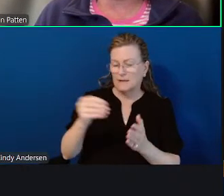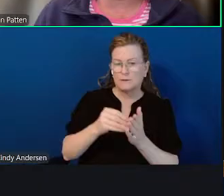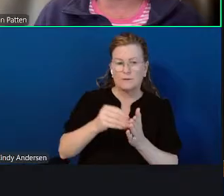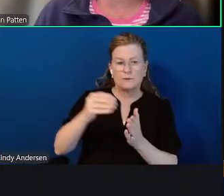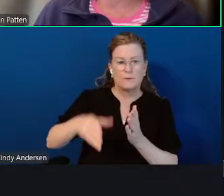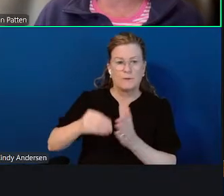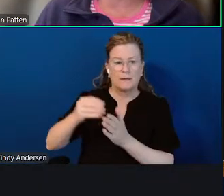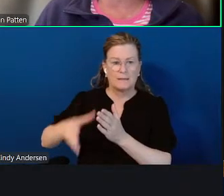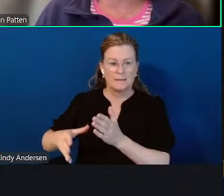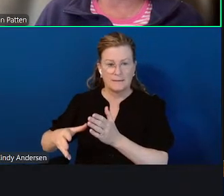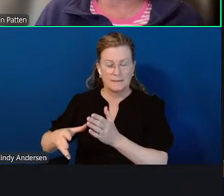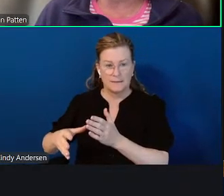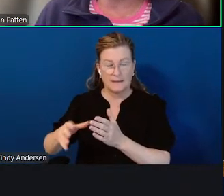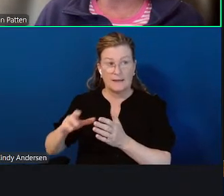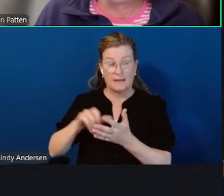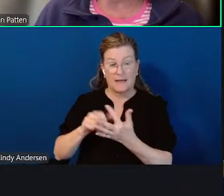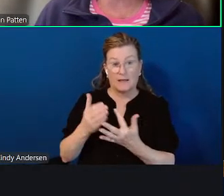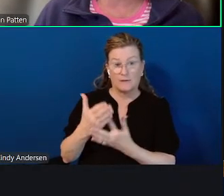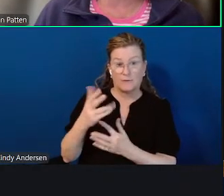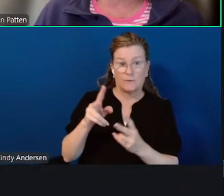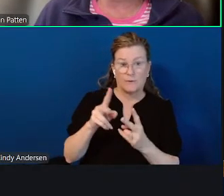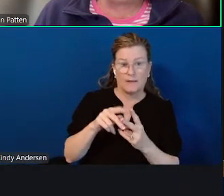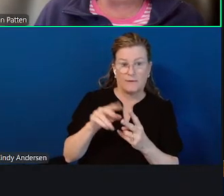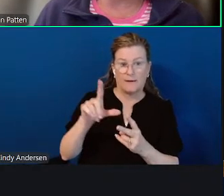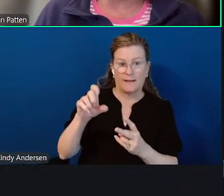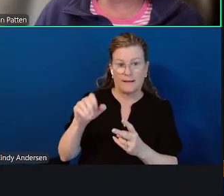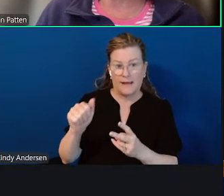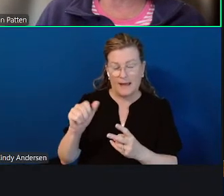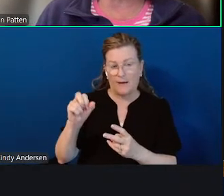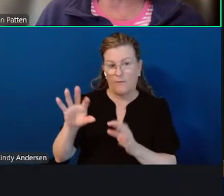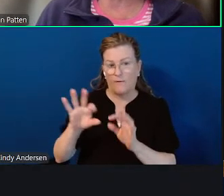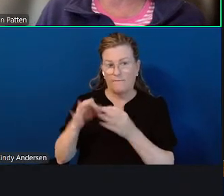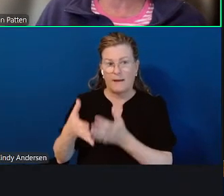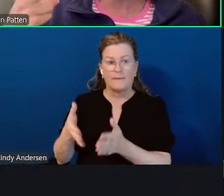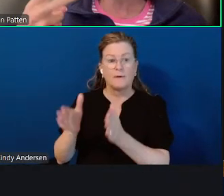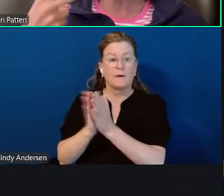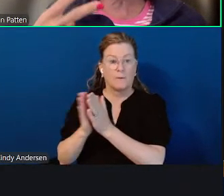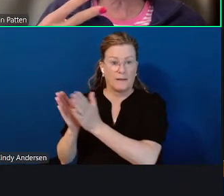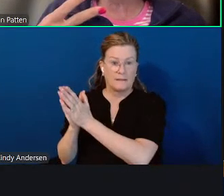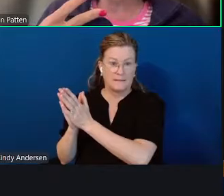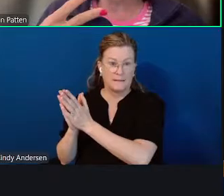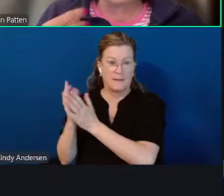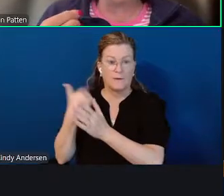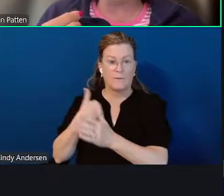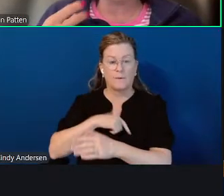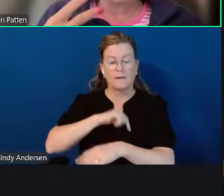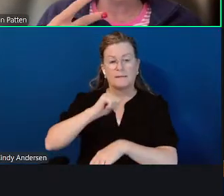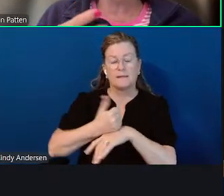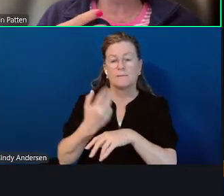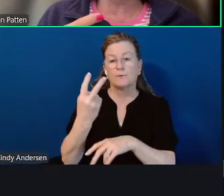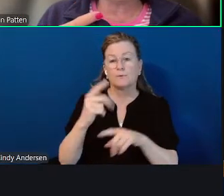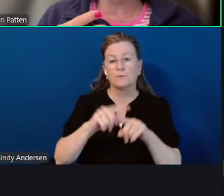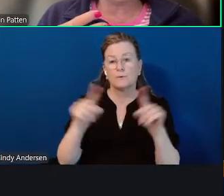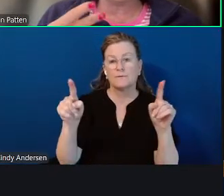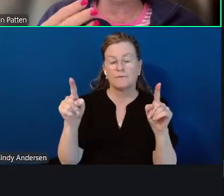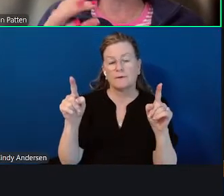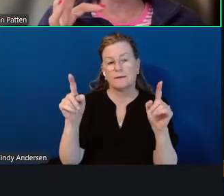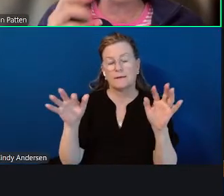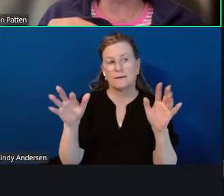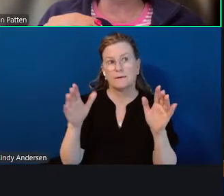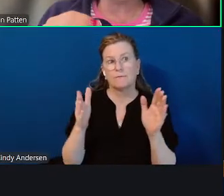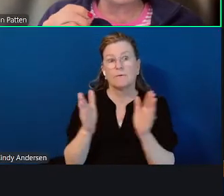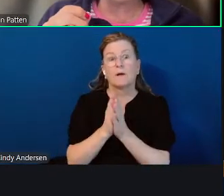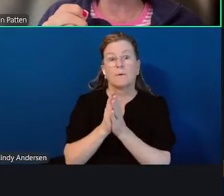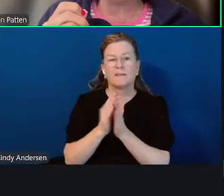and that would be through either LEAs or family requests. So we set up two different requests